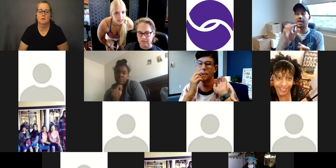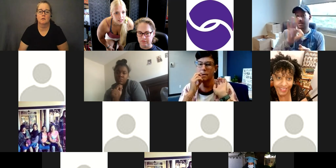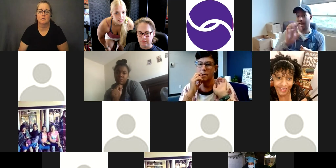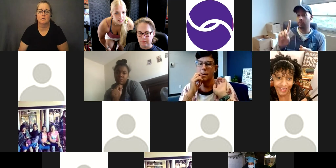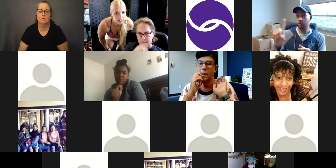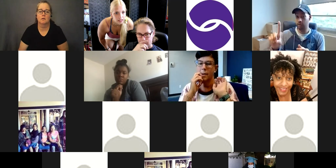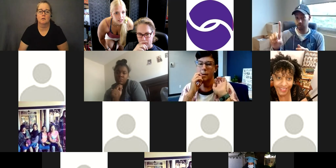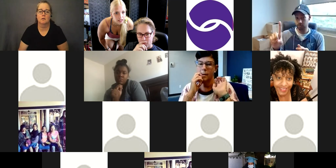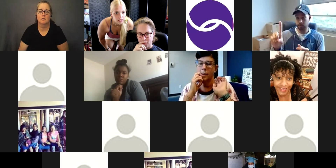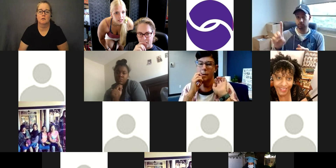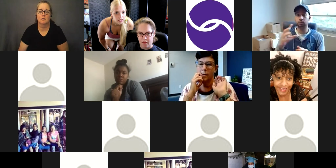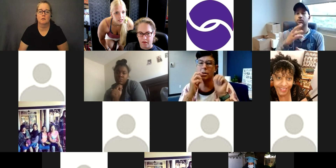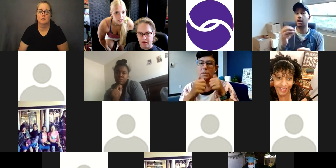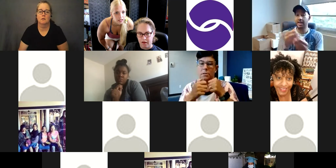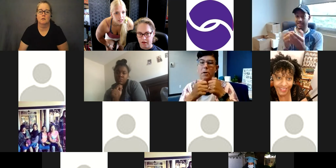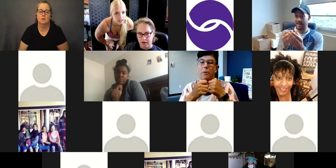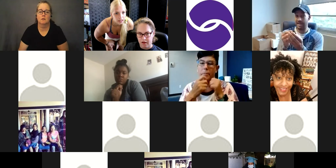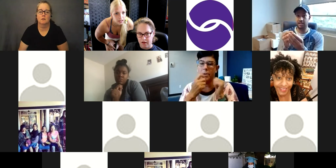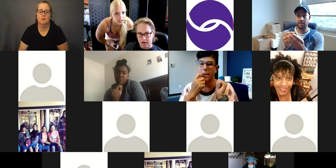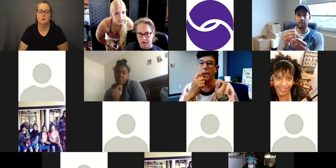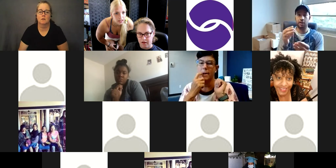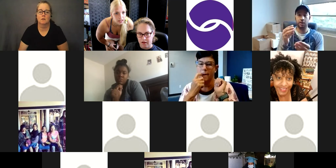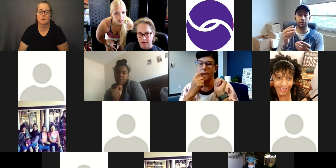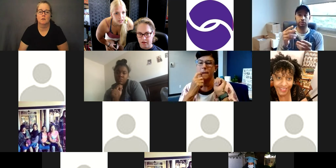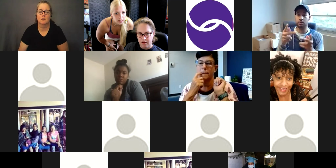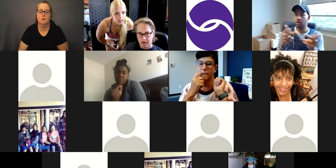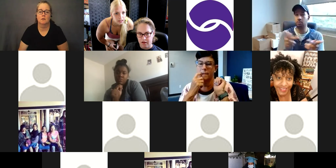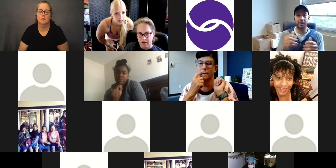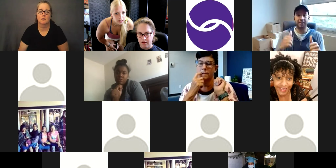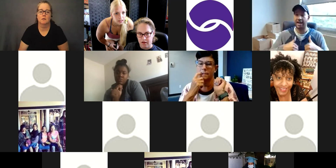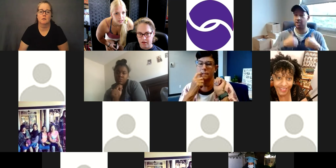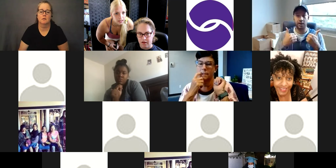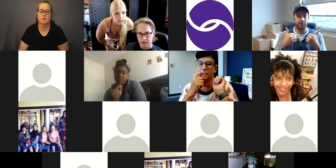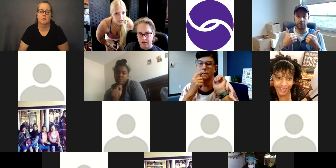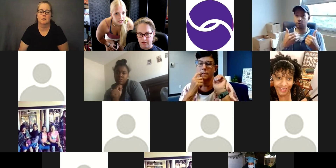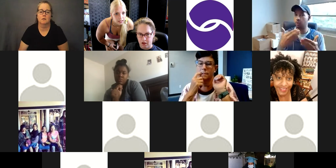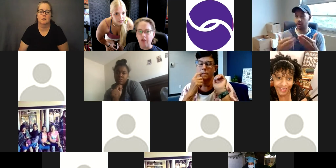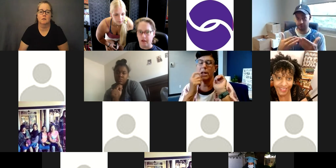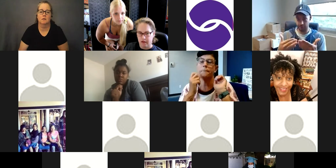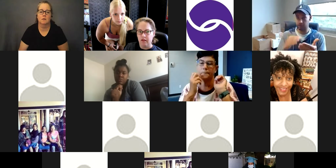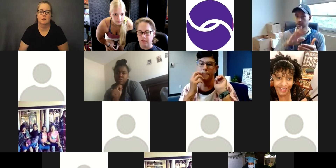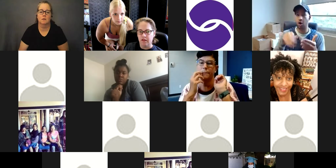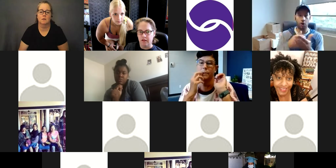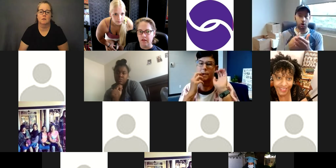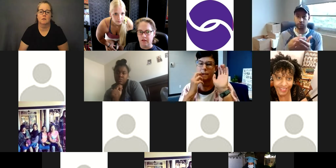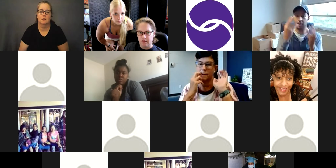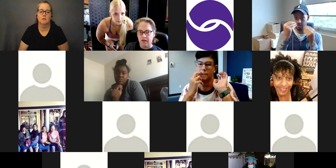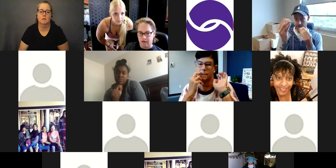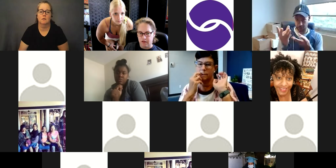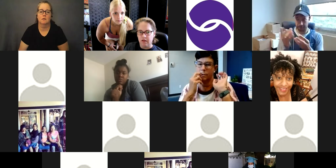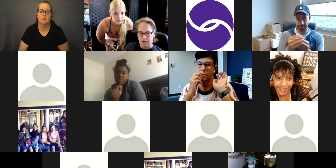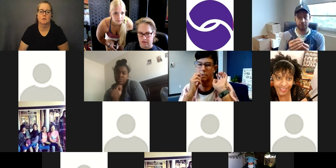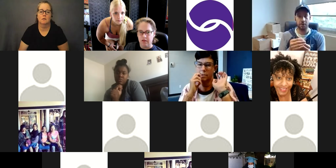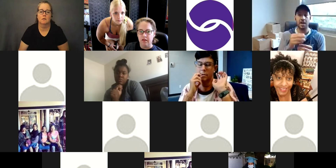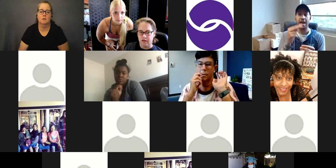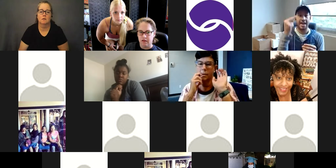can 911 and text the place address or whatever, all the